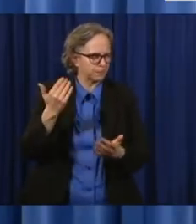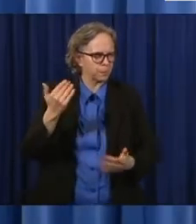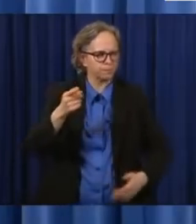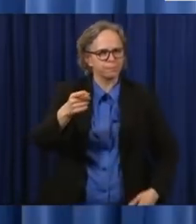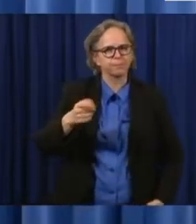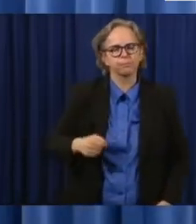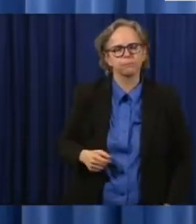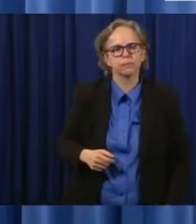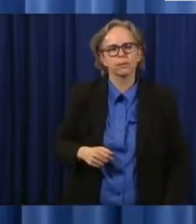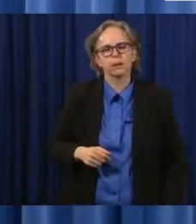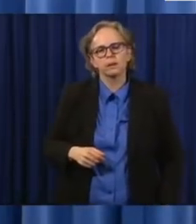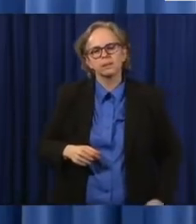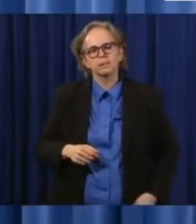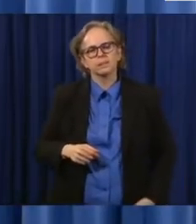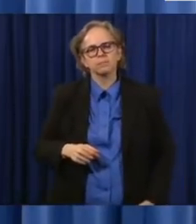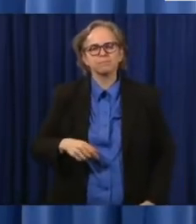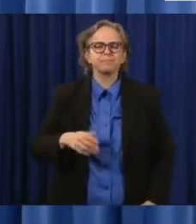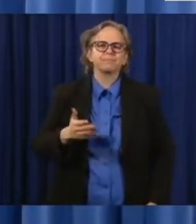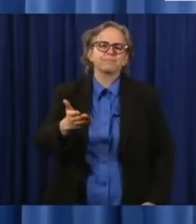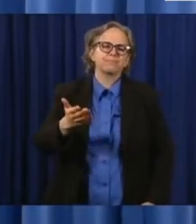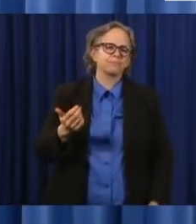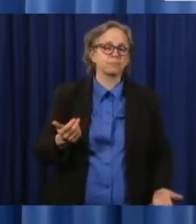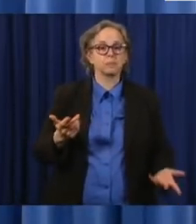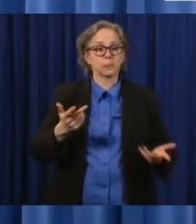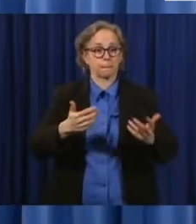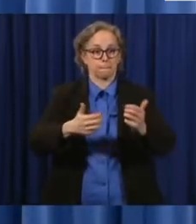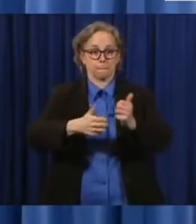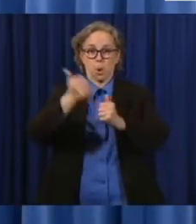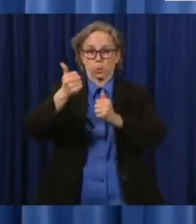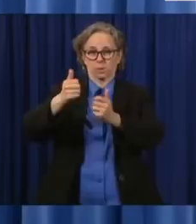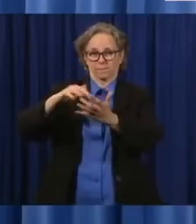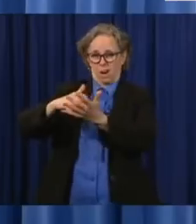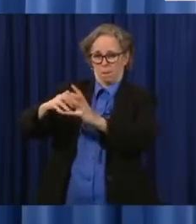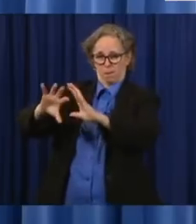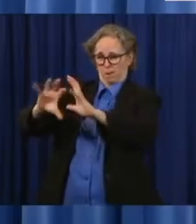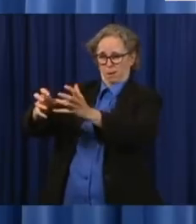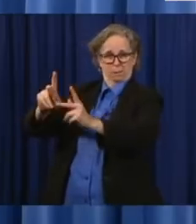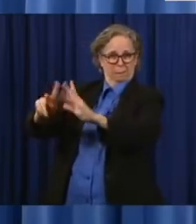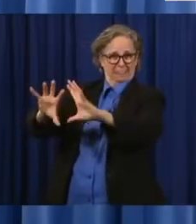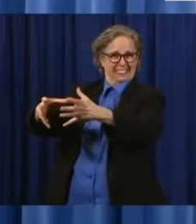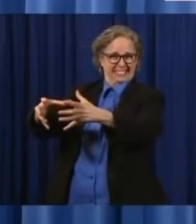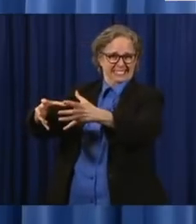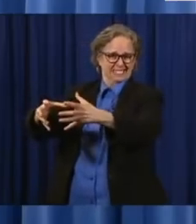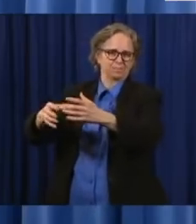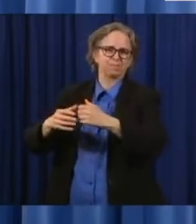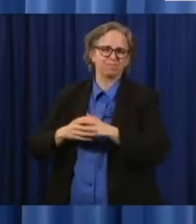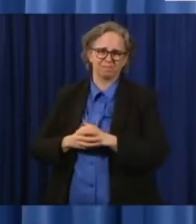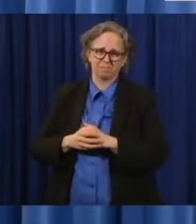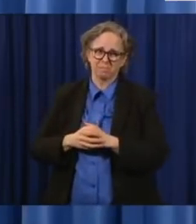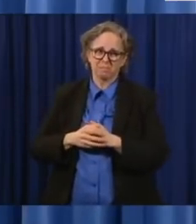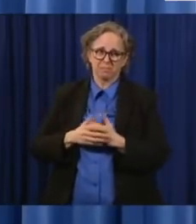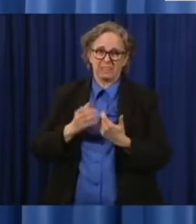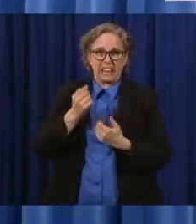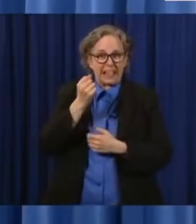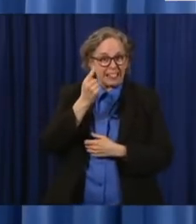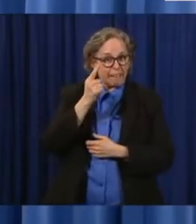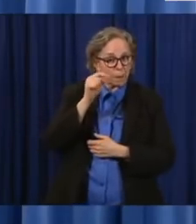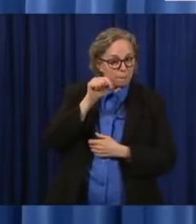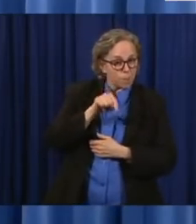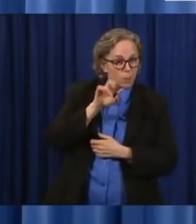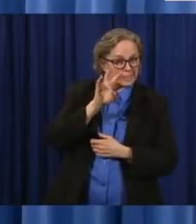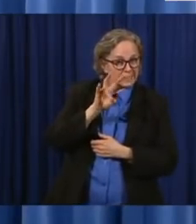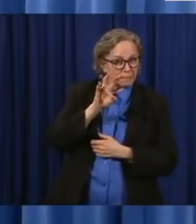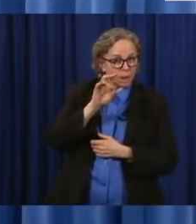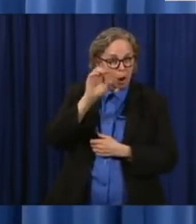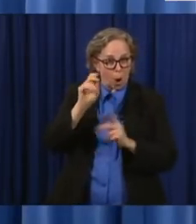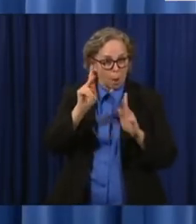we know that the most vulnerable members of our 11.7 million Ohioans are those